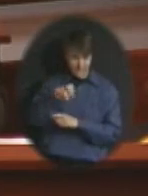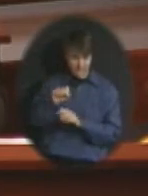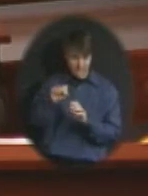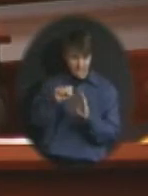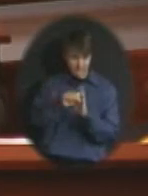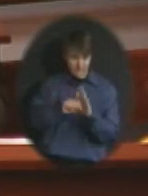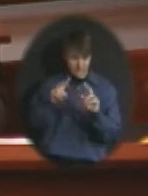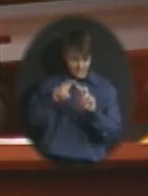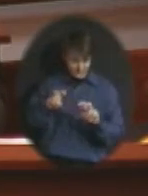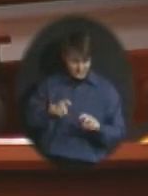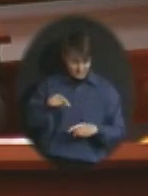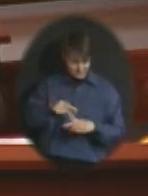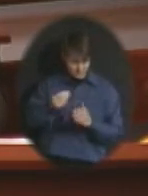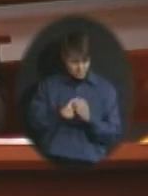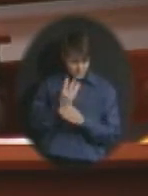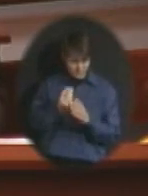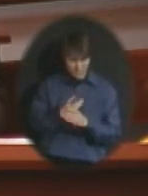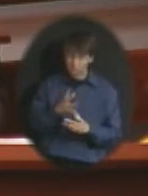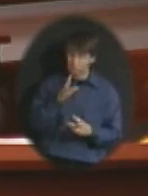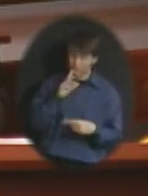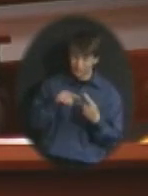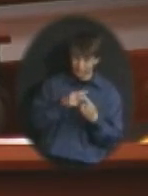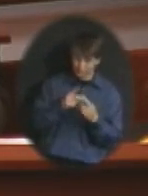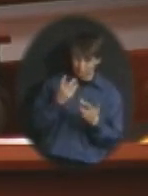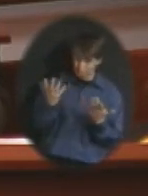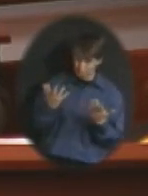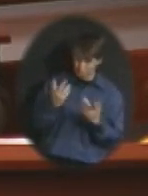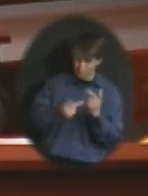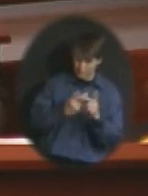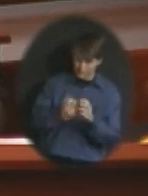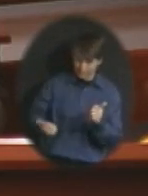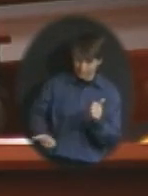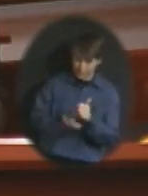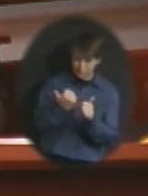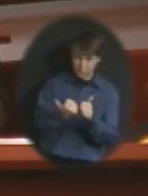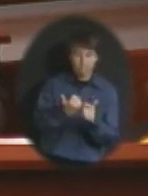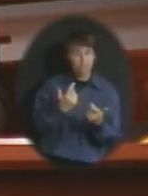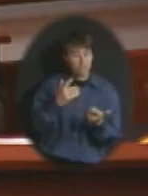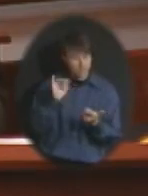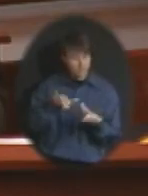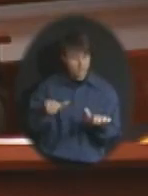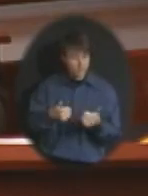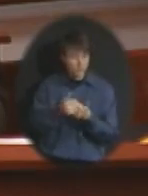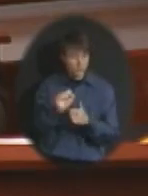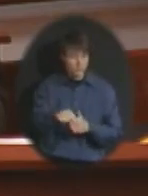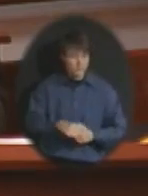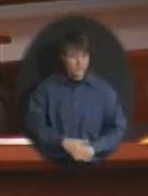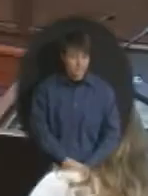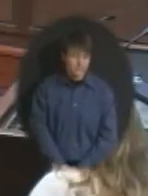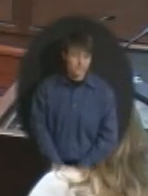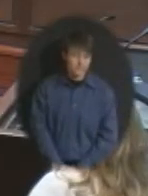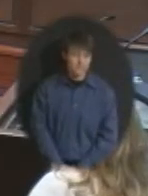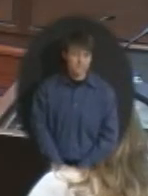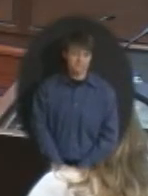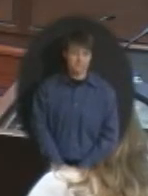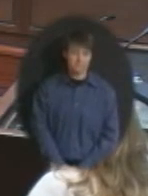as you talk, Dr. Daniels, about what kind of catch-up do we have and what are the challenges, it's definitely a challenge.